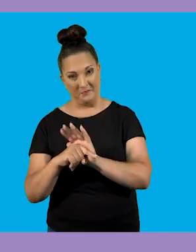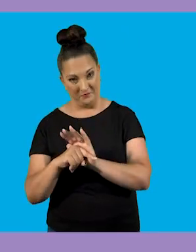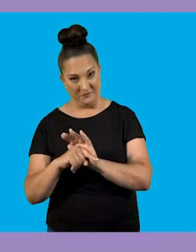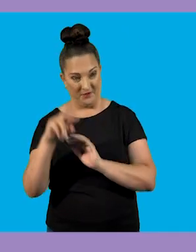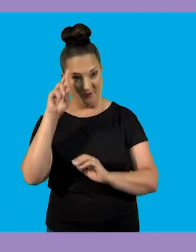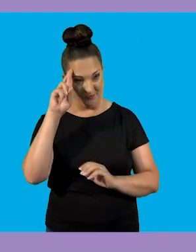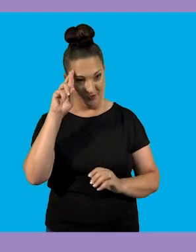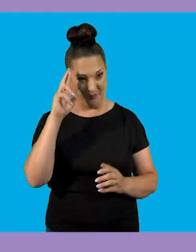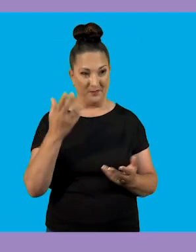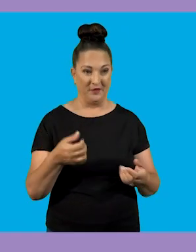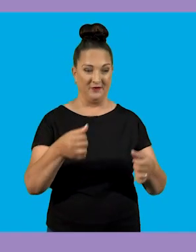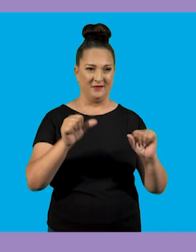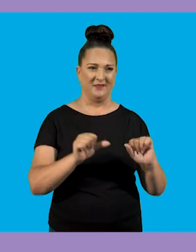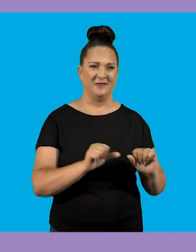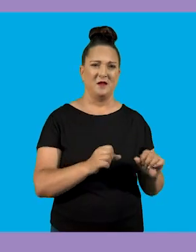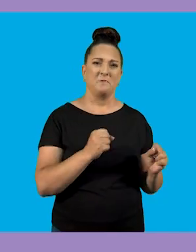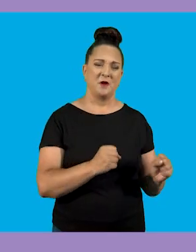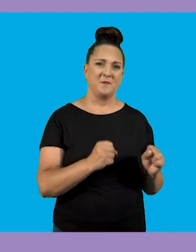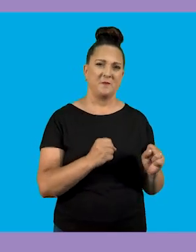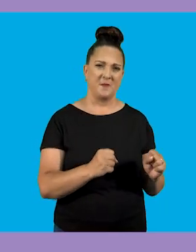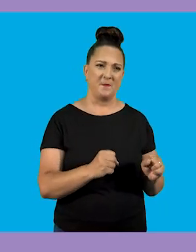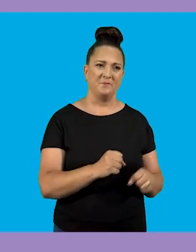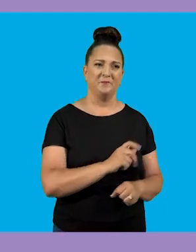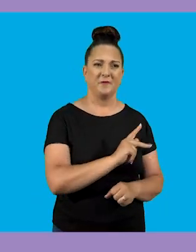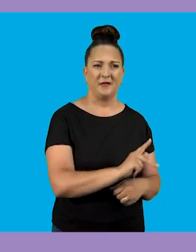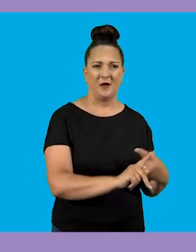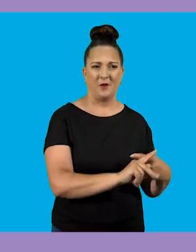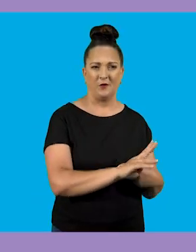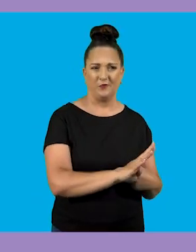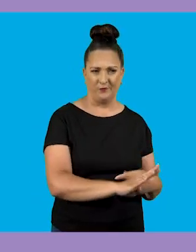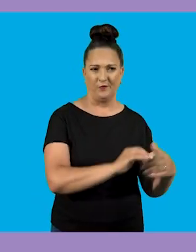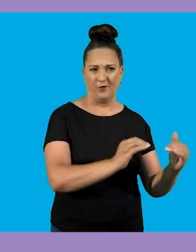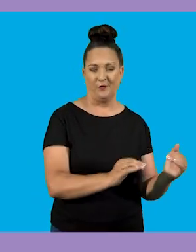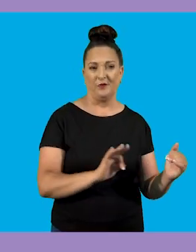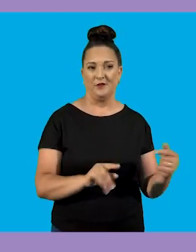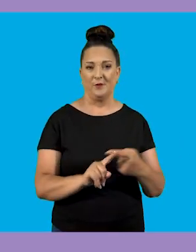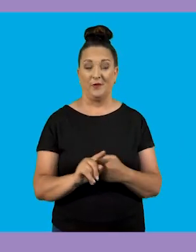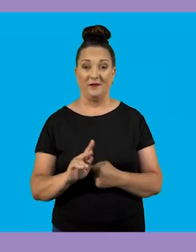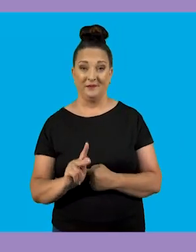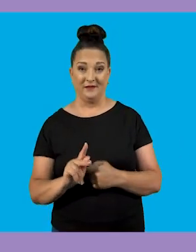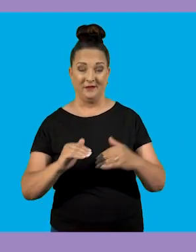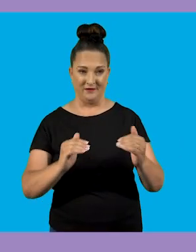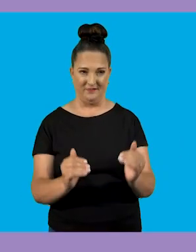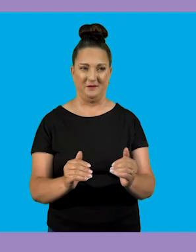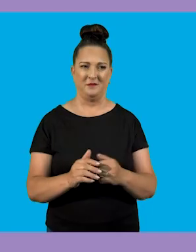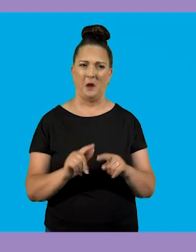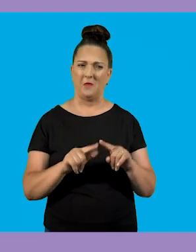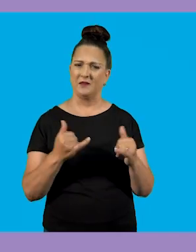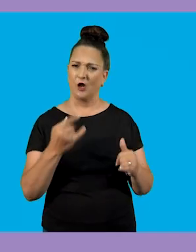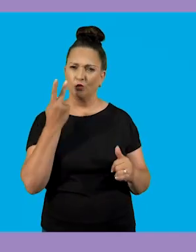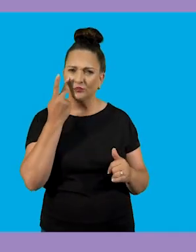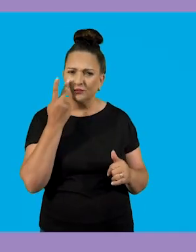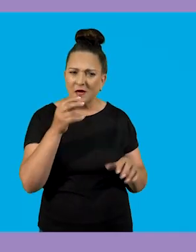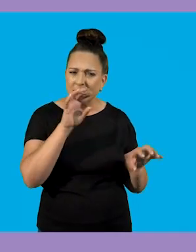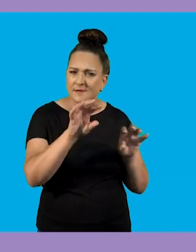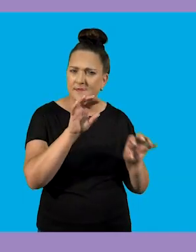a subtraction. The denominator will stay as it is. And you know that from this point forward, you are